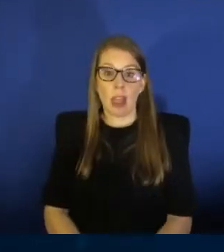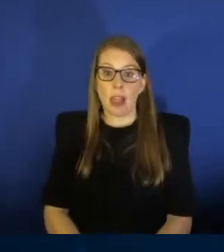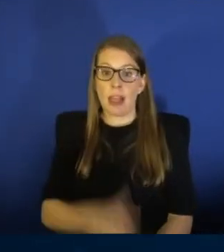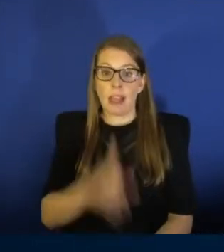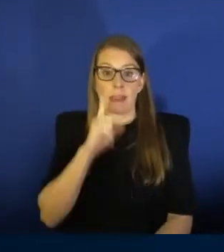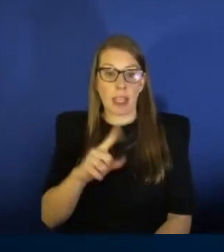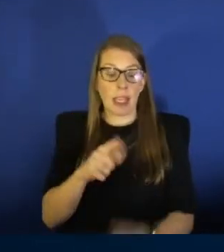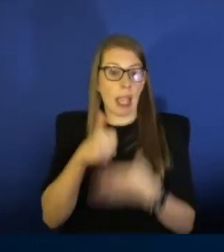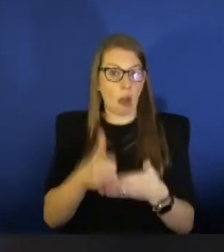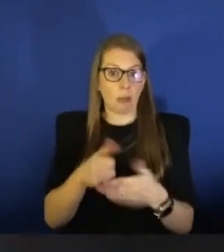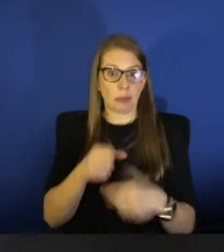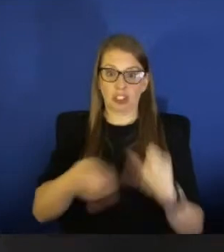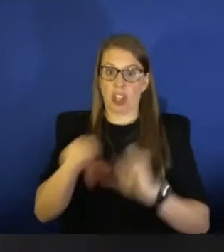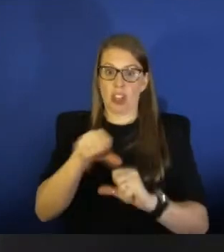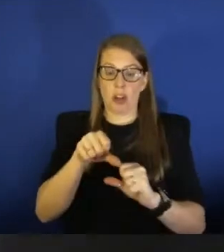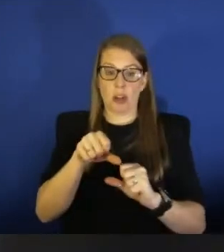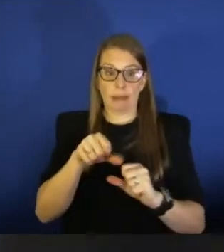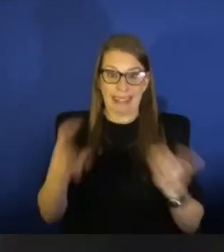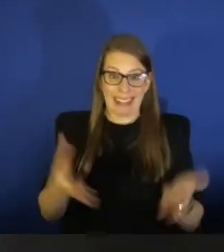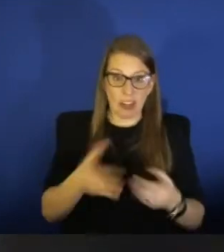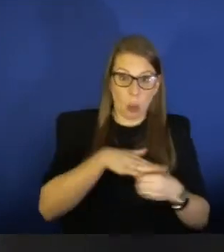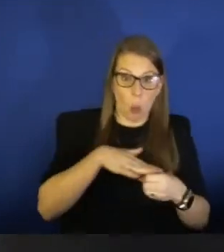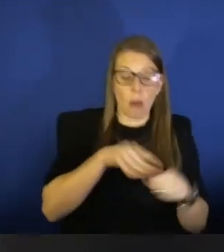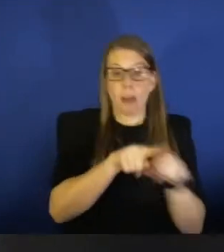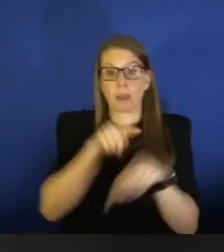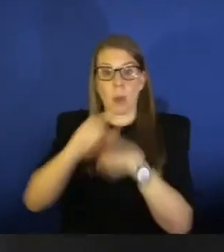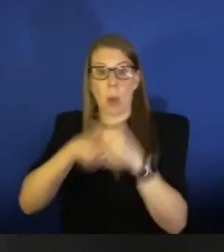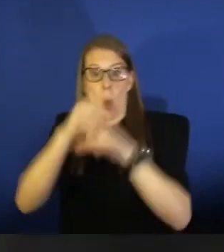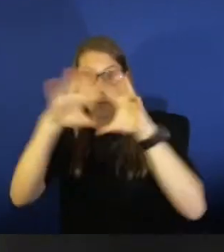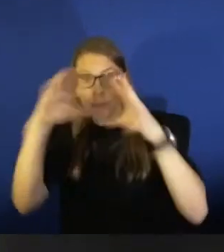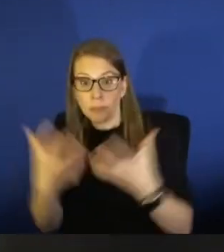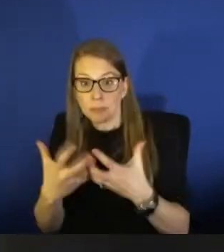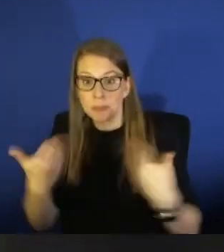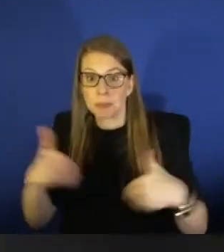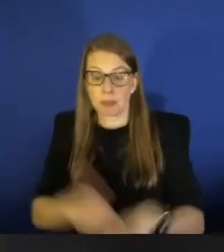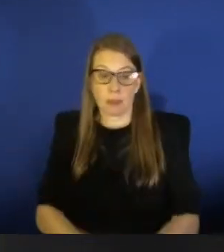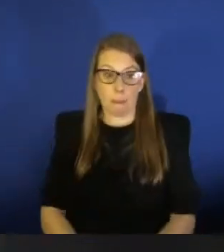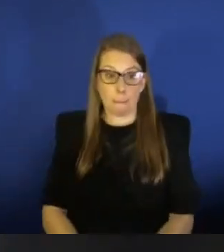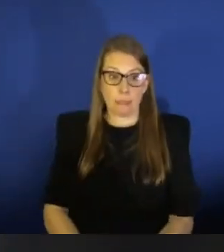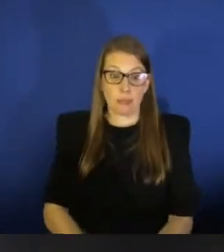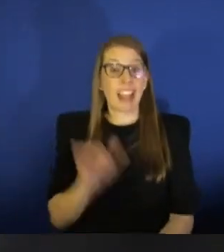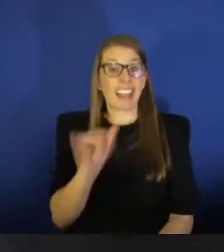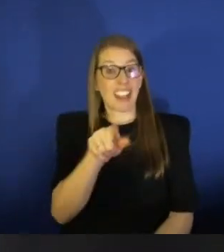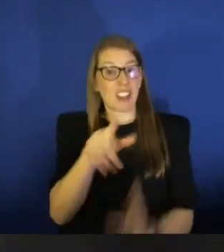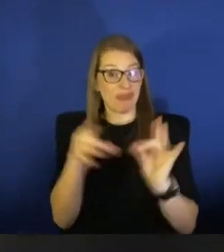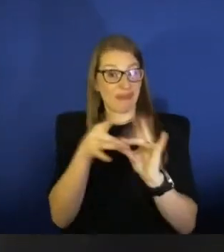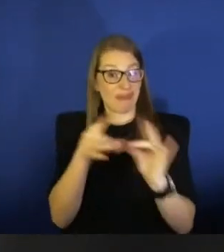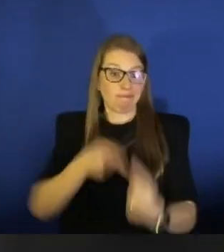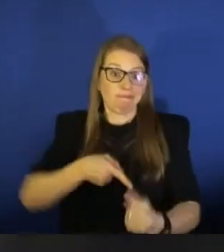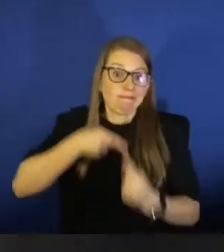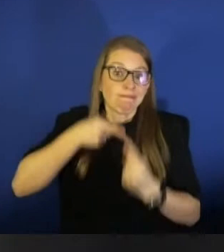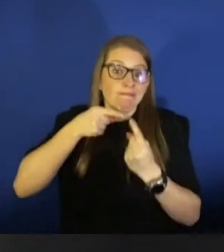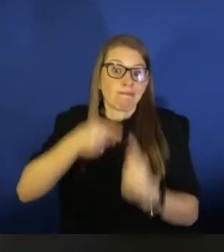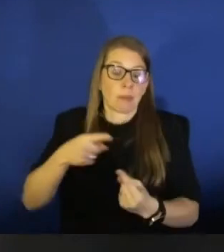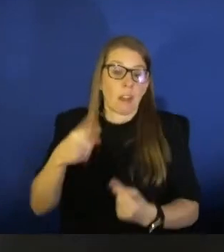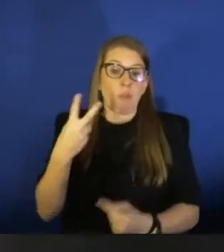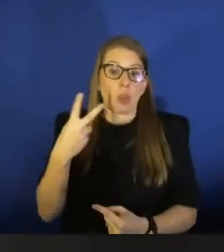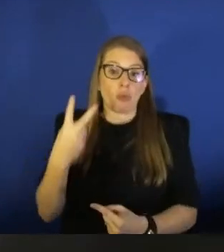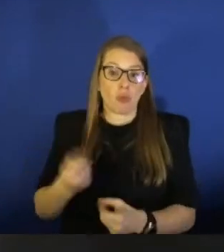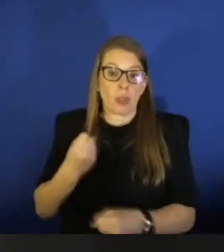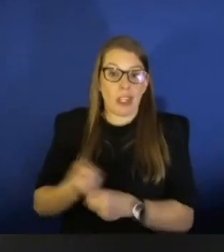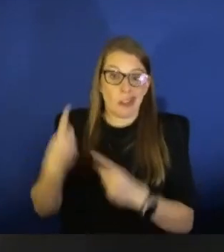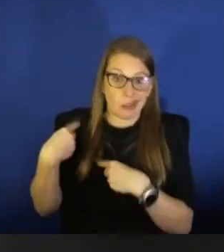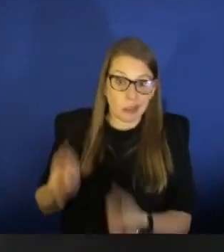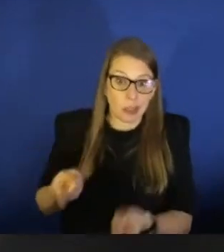here locally. Yeah, absolutely. I mean, we've been, like you mentioned, struggling with our blood supply for 2 years now.